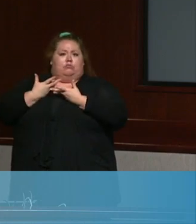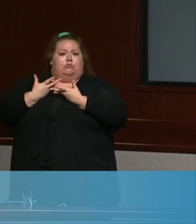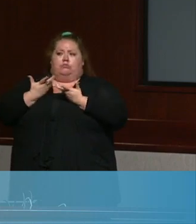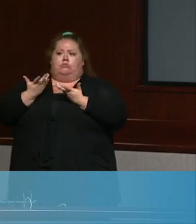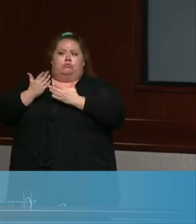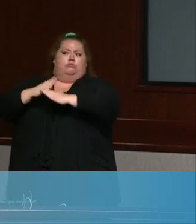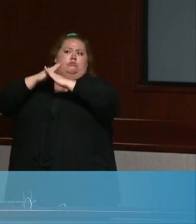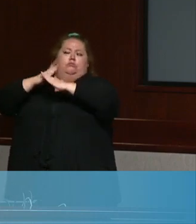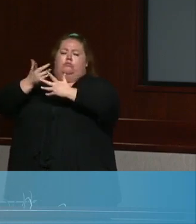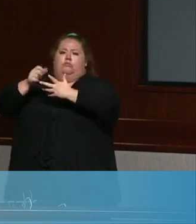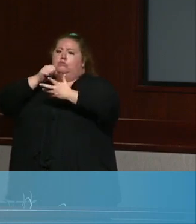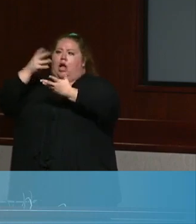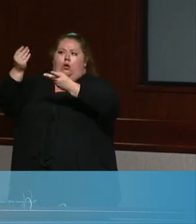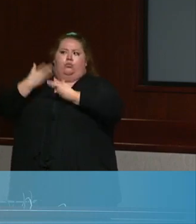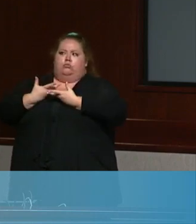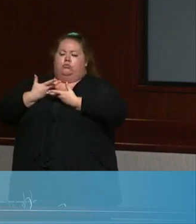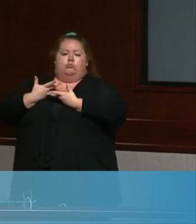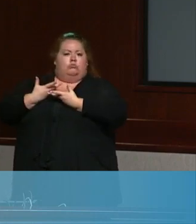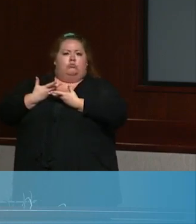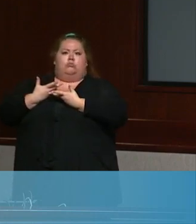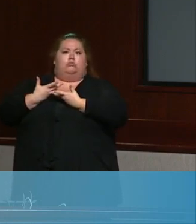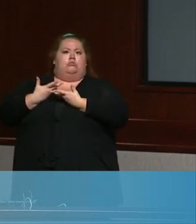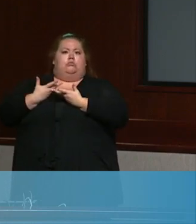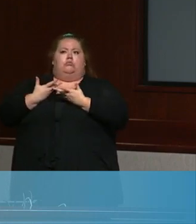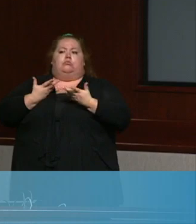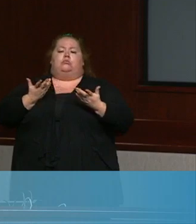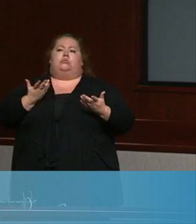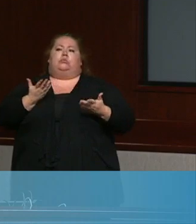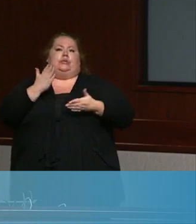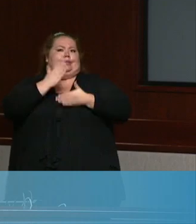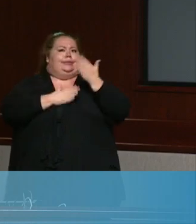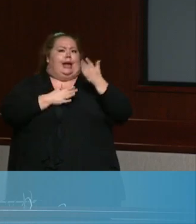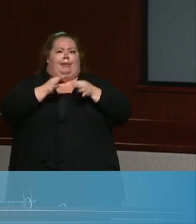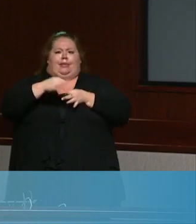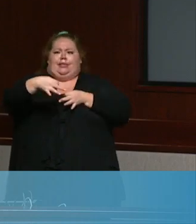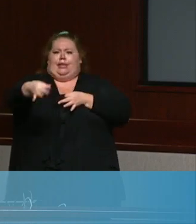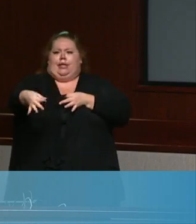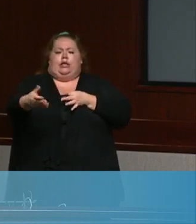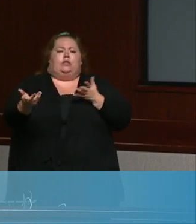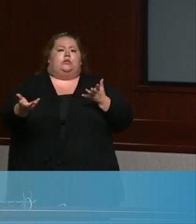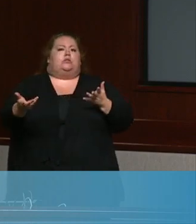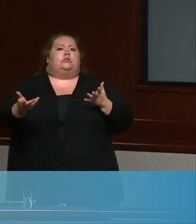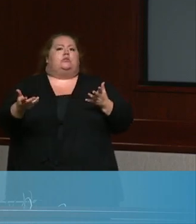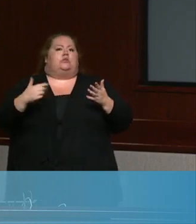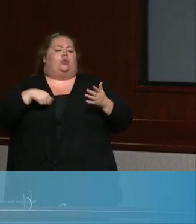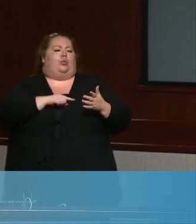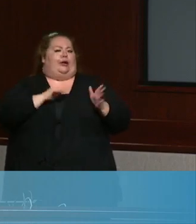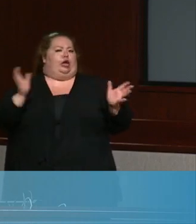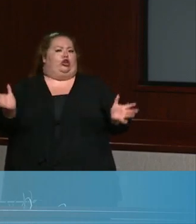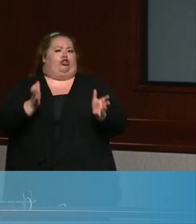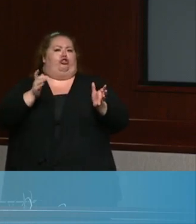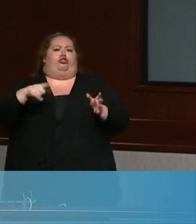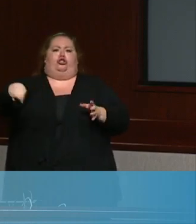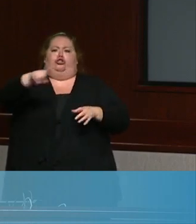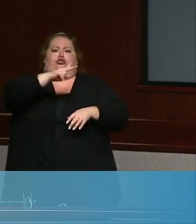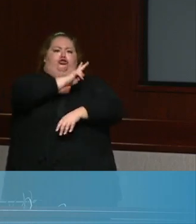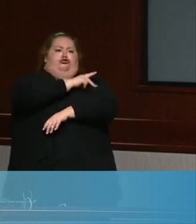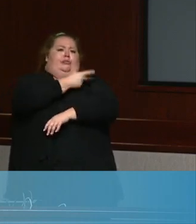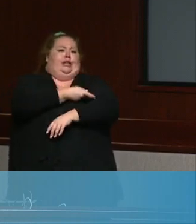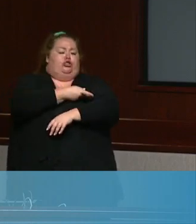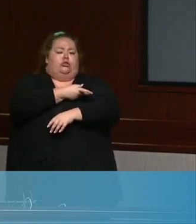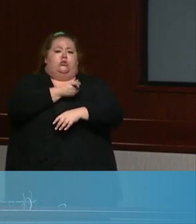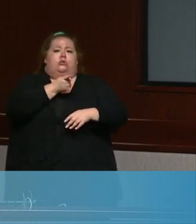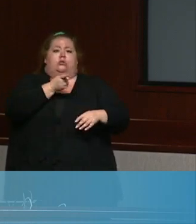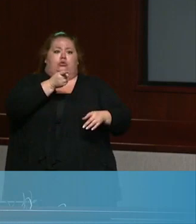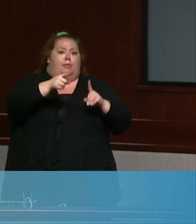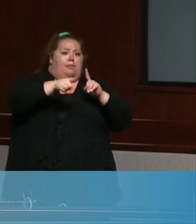days after the healthcare provider gets it. Some are coming back even later. And so we are encouraging our patients, if you are known to be positive,